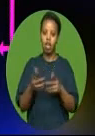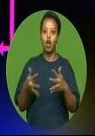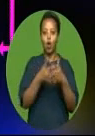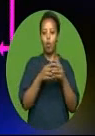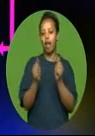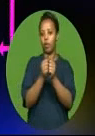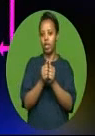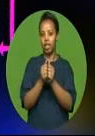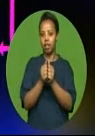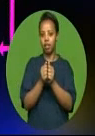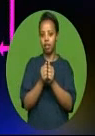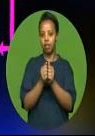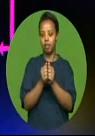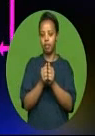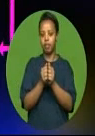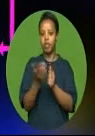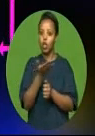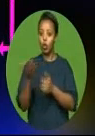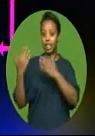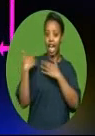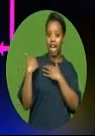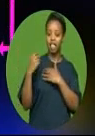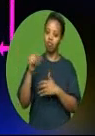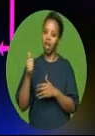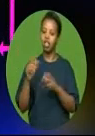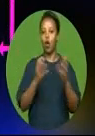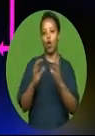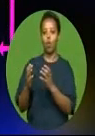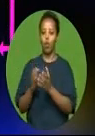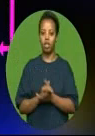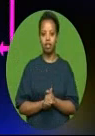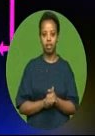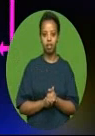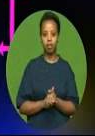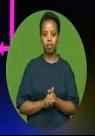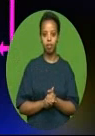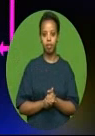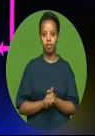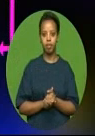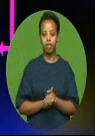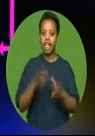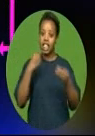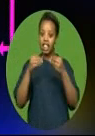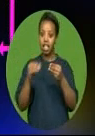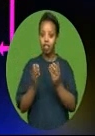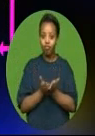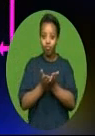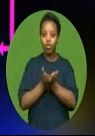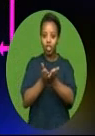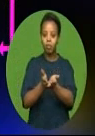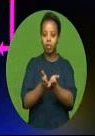with. Goods carrier is another component. Seller ships the